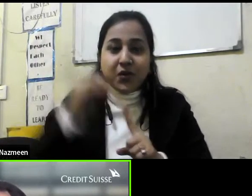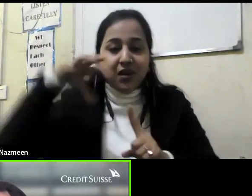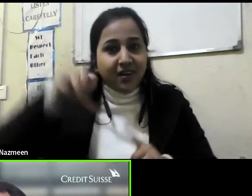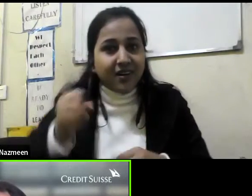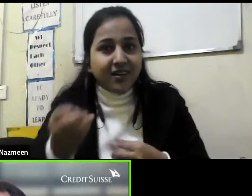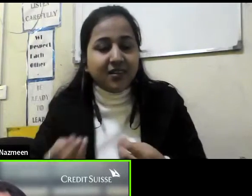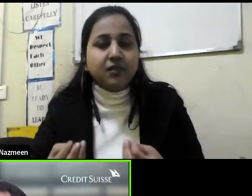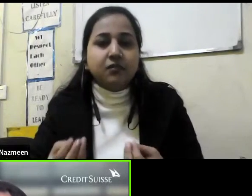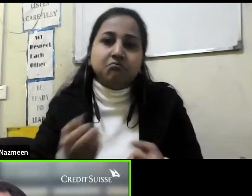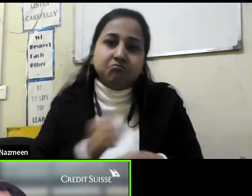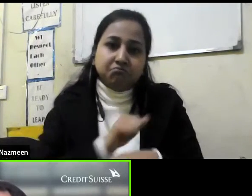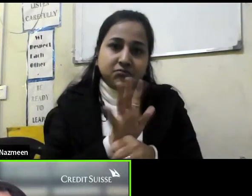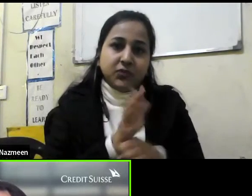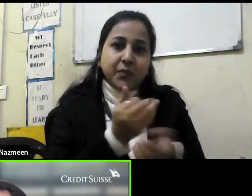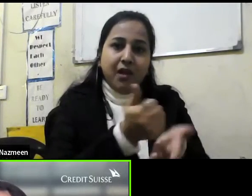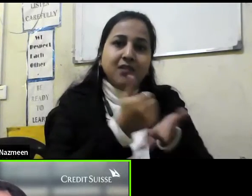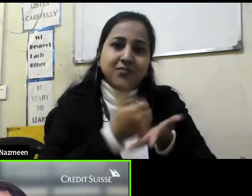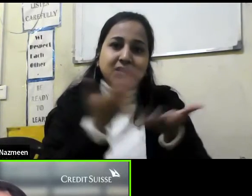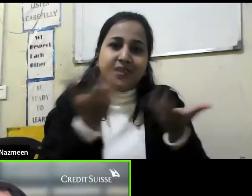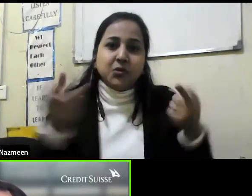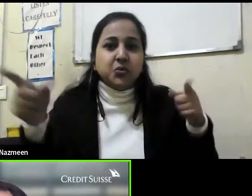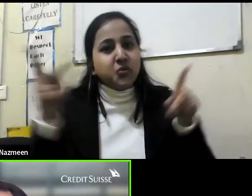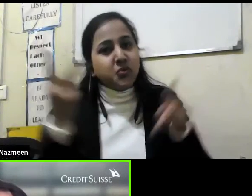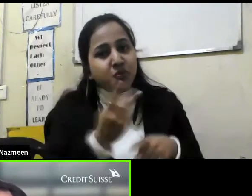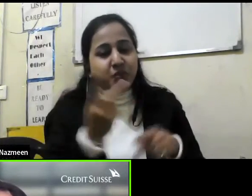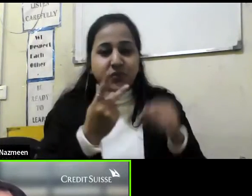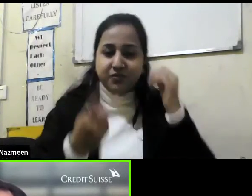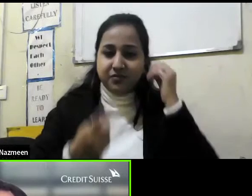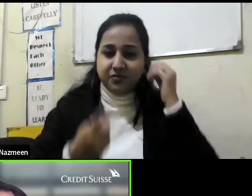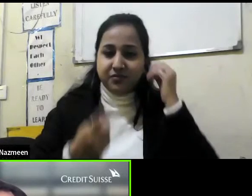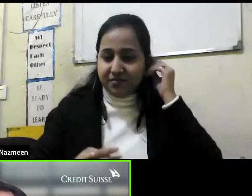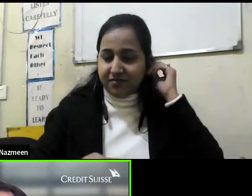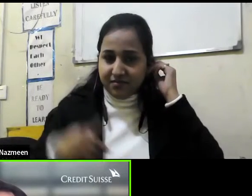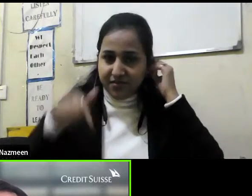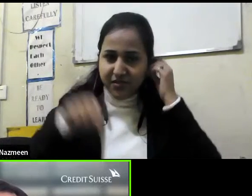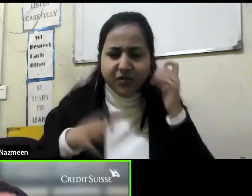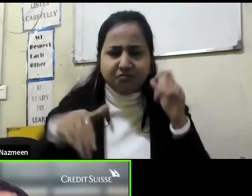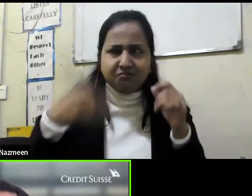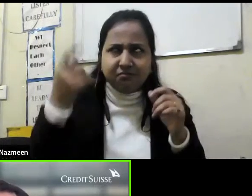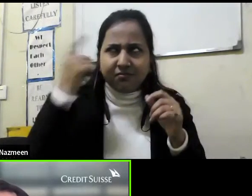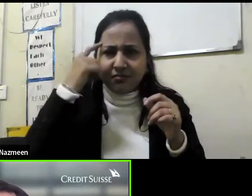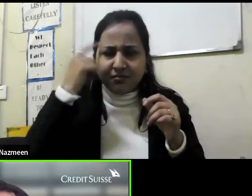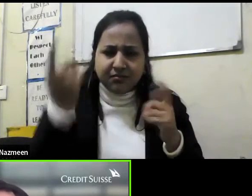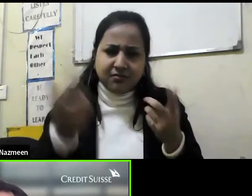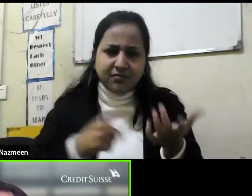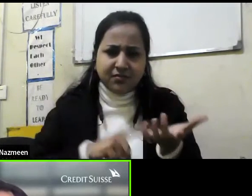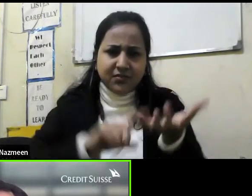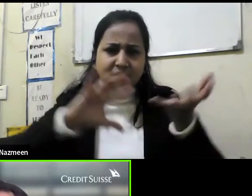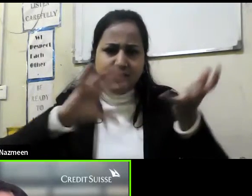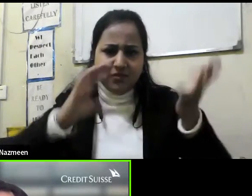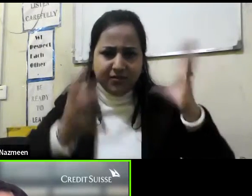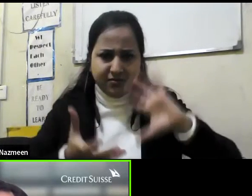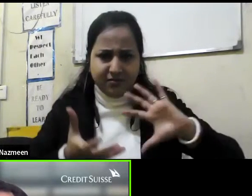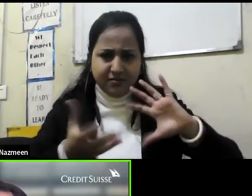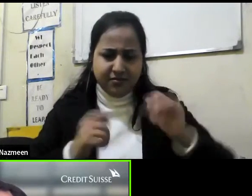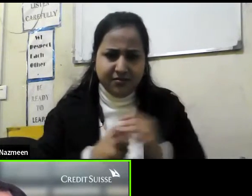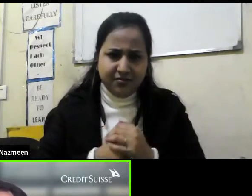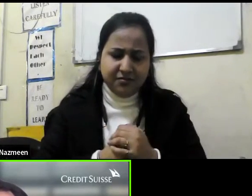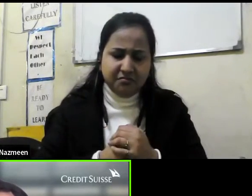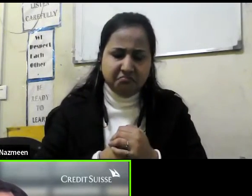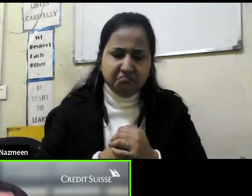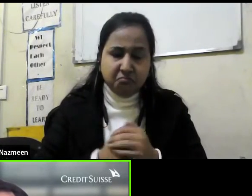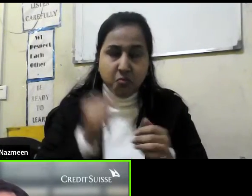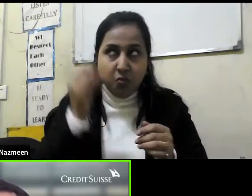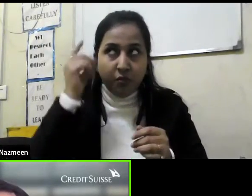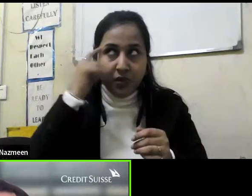that possibly we didn't, think about today. So yes, technology has brought us much